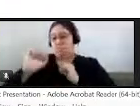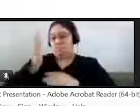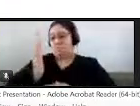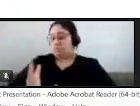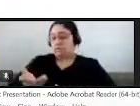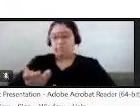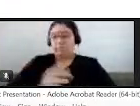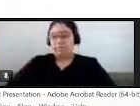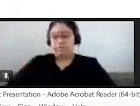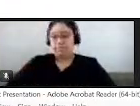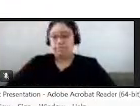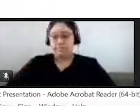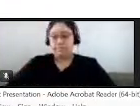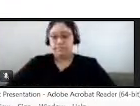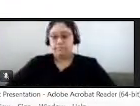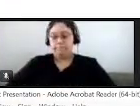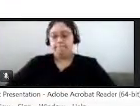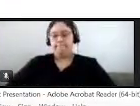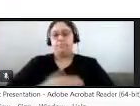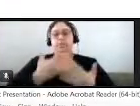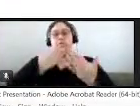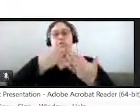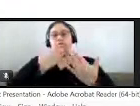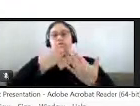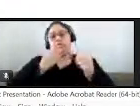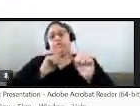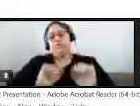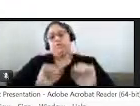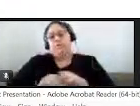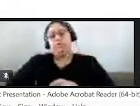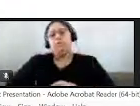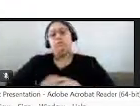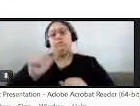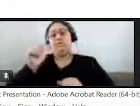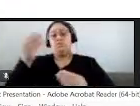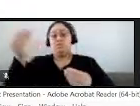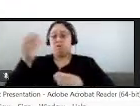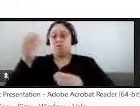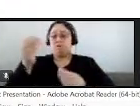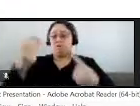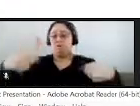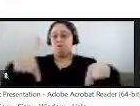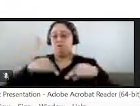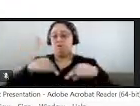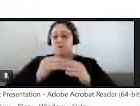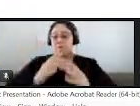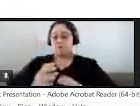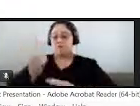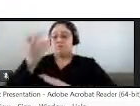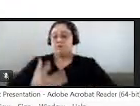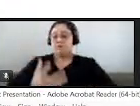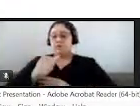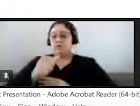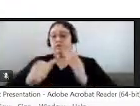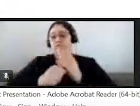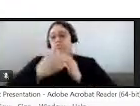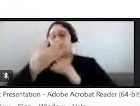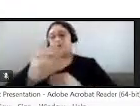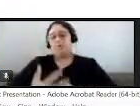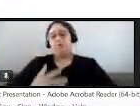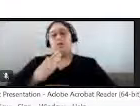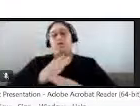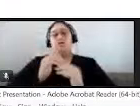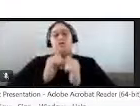side? Thank you, Chair. Good afternoon, members and Speaker and Deputy Speaker and